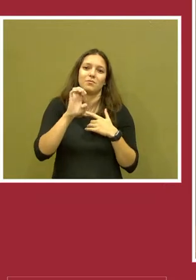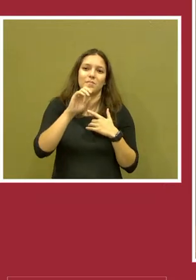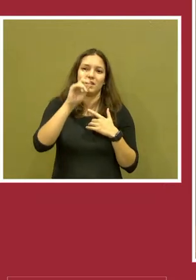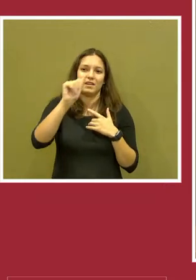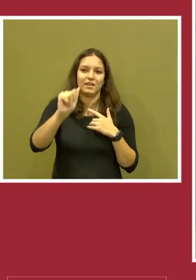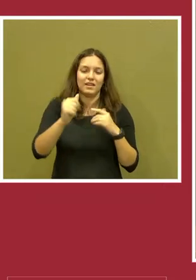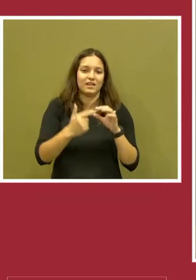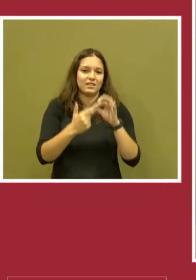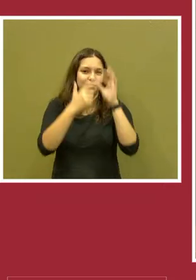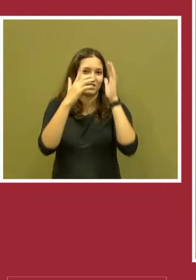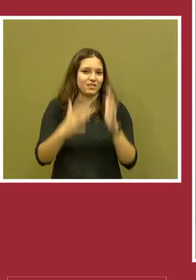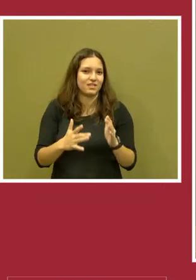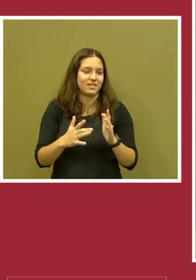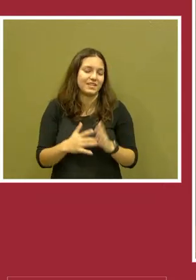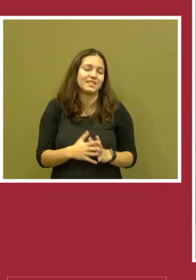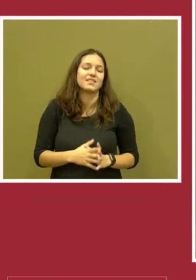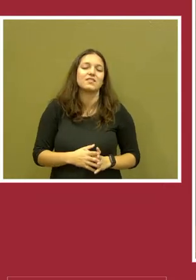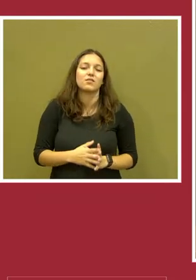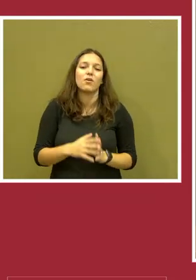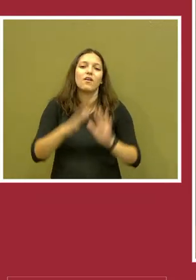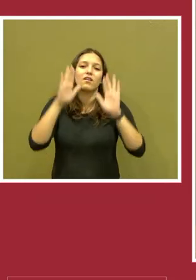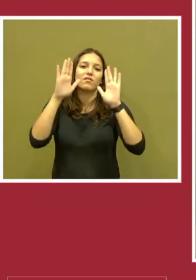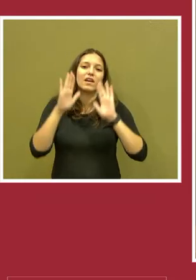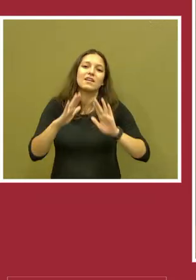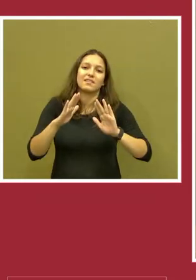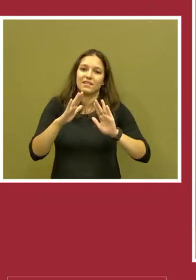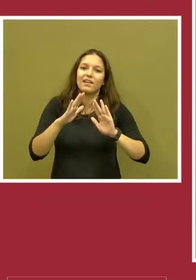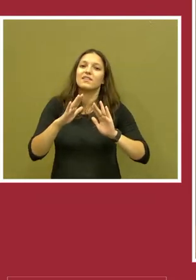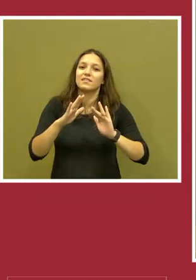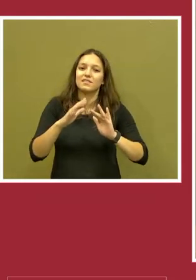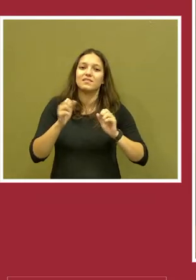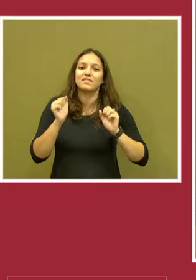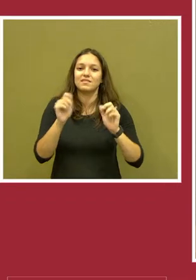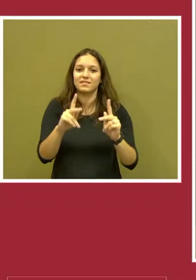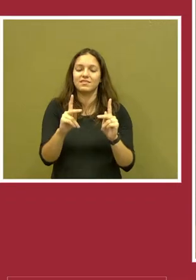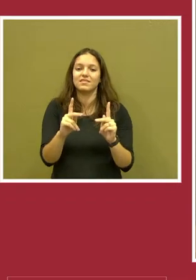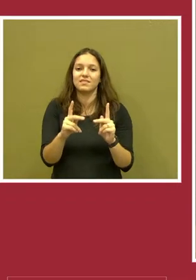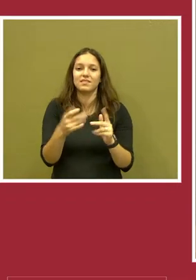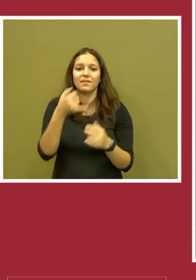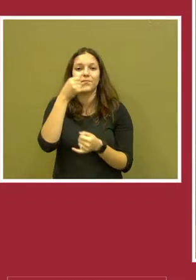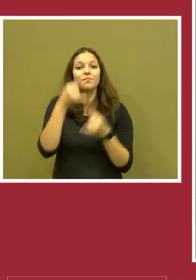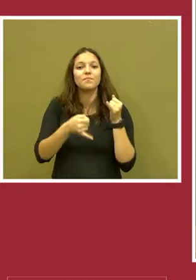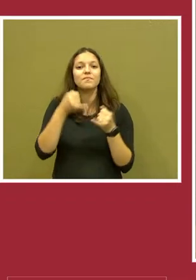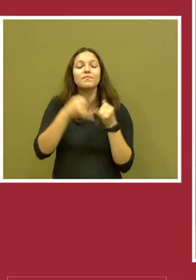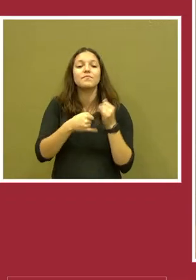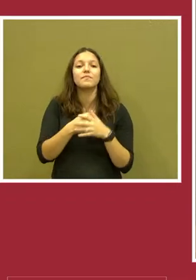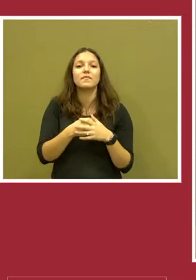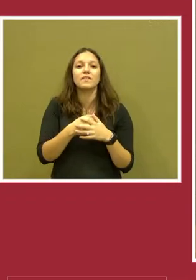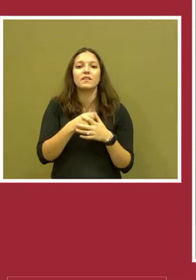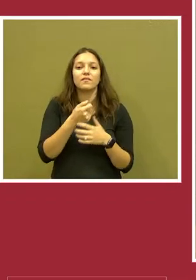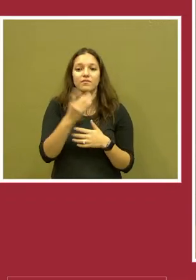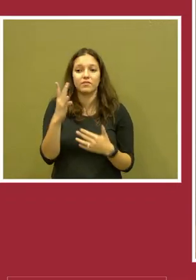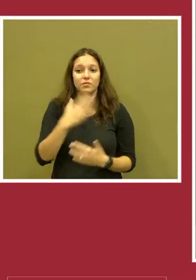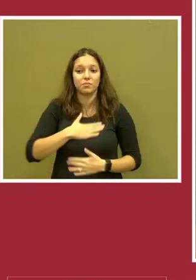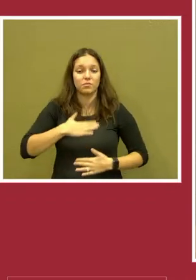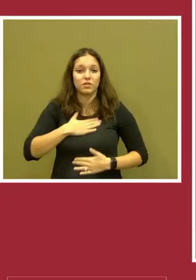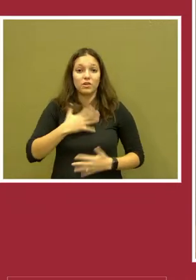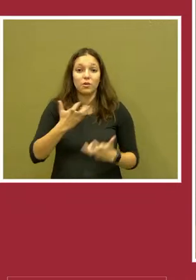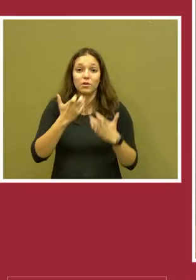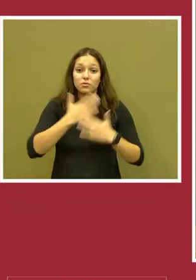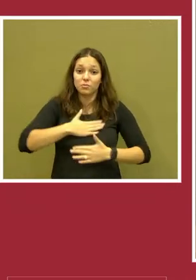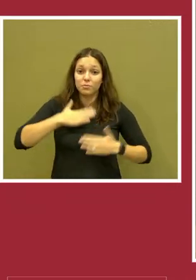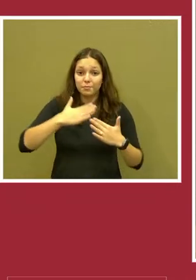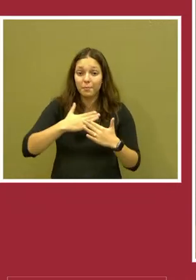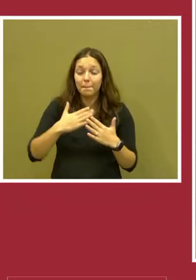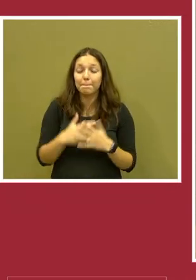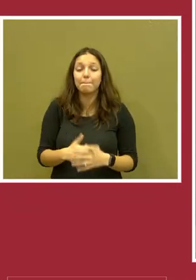specialist. So it was just a fantastic opportunity. And then last, a couple of appreciations. I want to